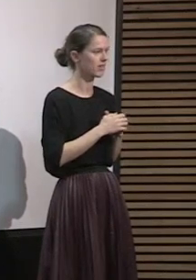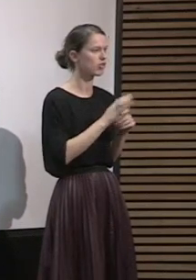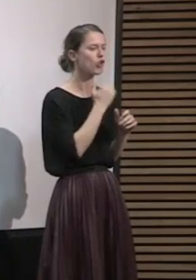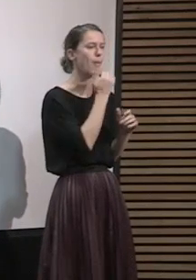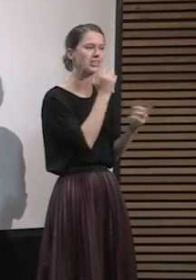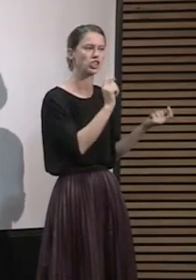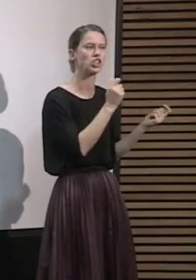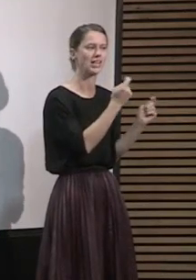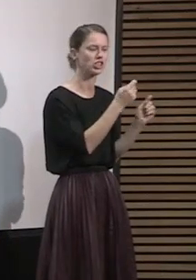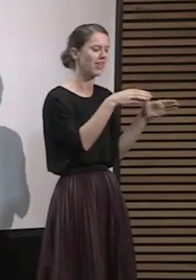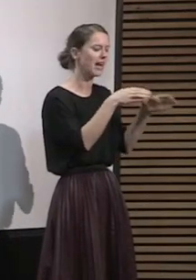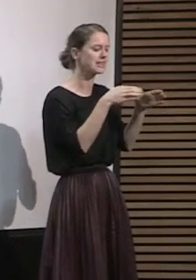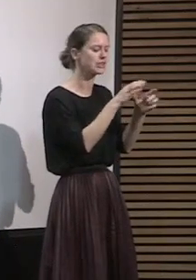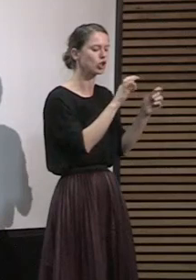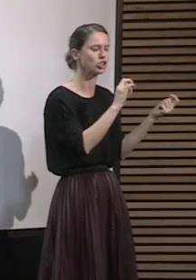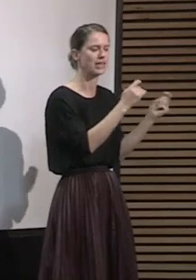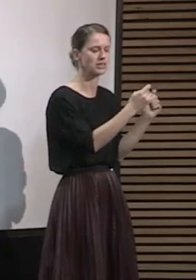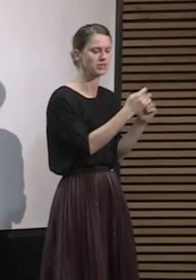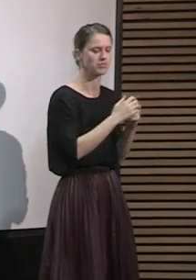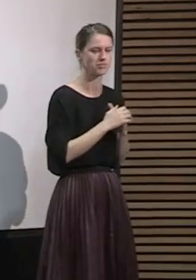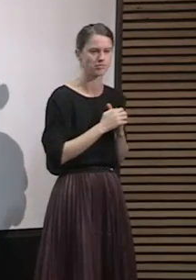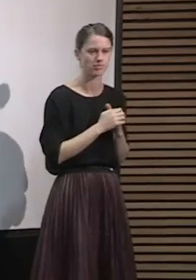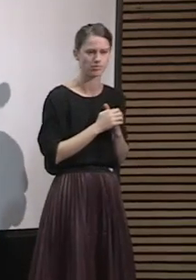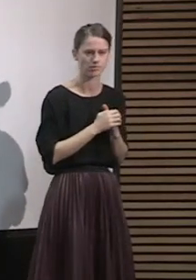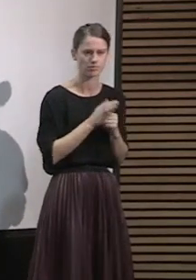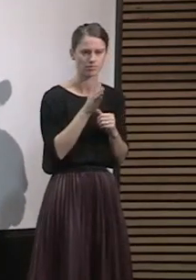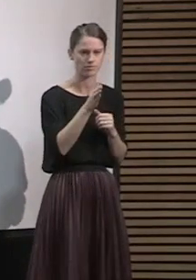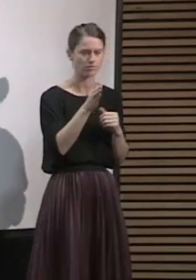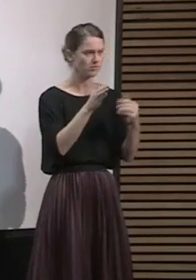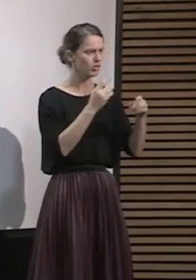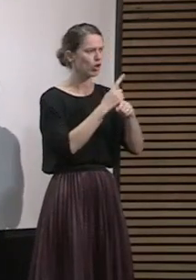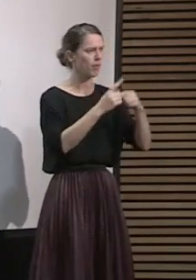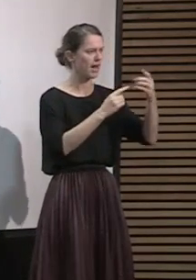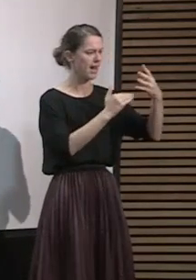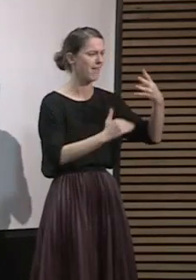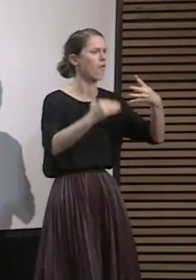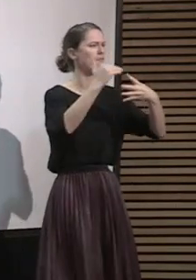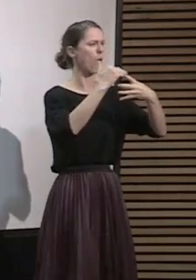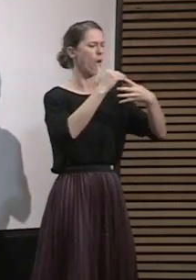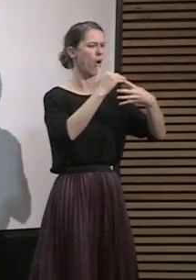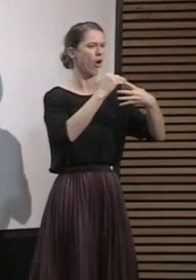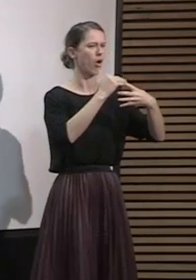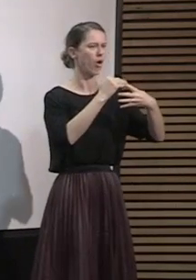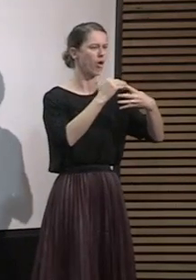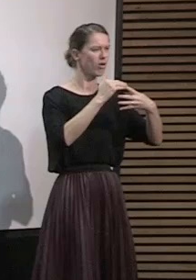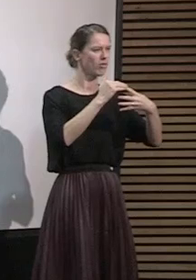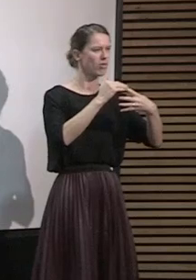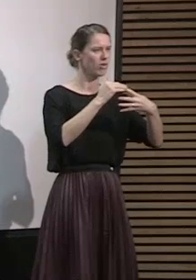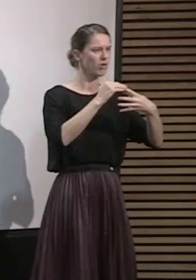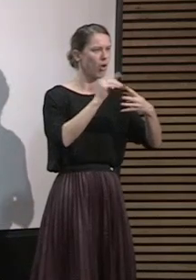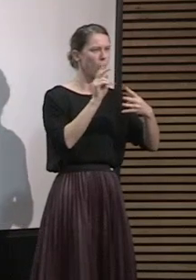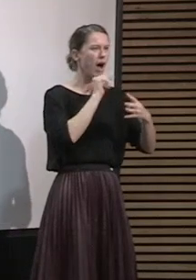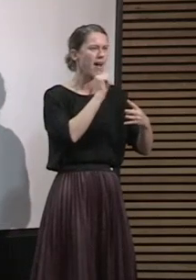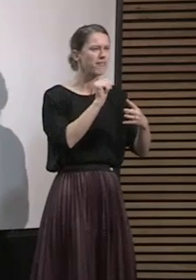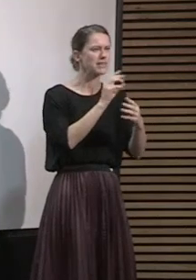The pattern that we're describing here has not changed. The pattern of the cluster has not changed. Yeah. On the move to a level four, what are the criteria or the thresholds we should watch